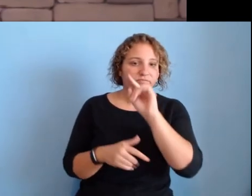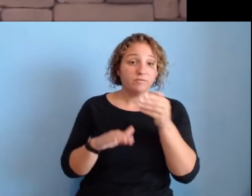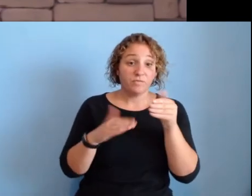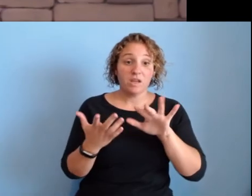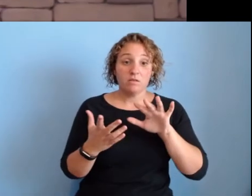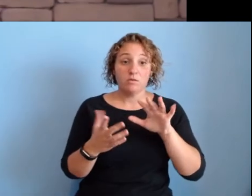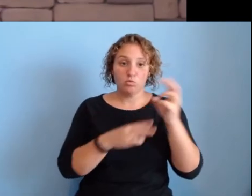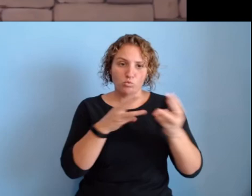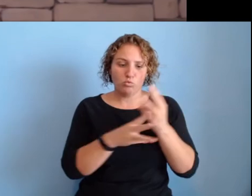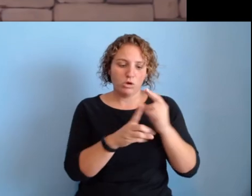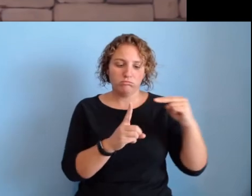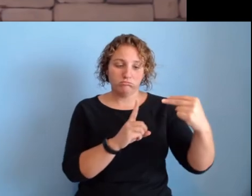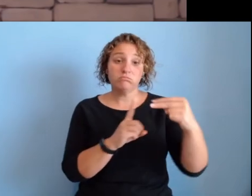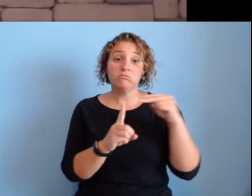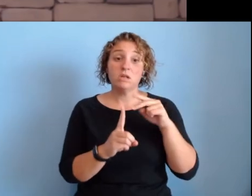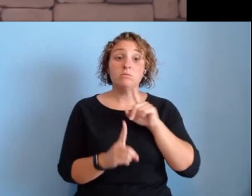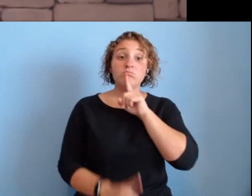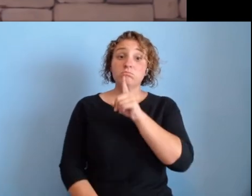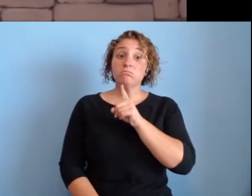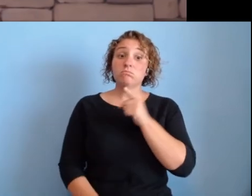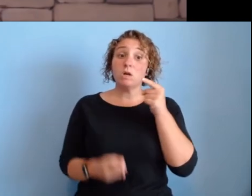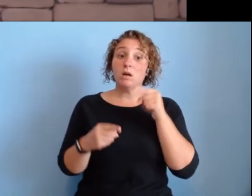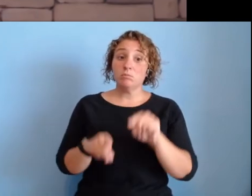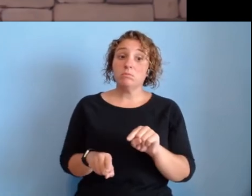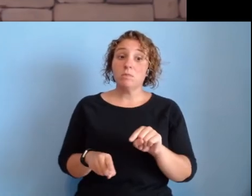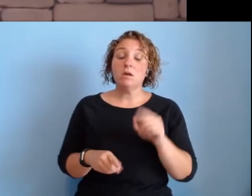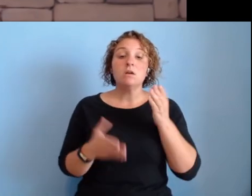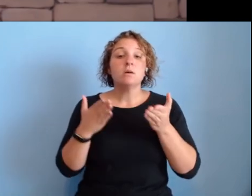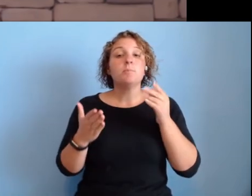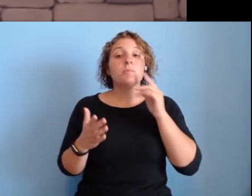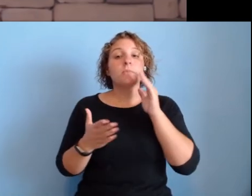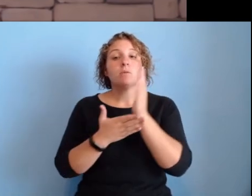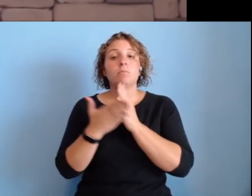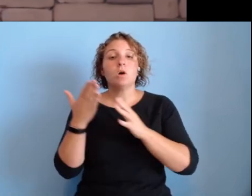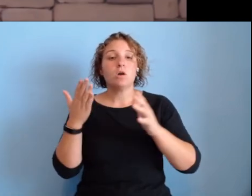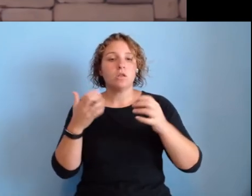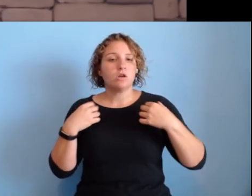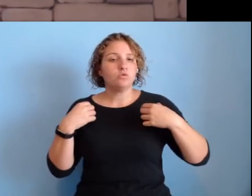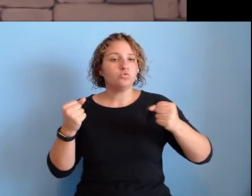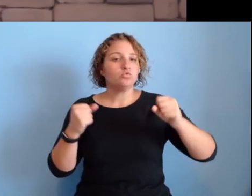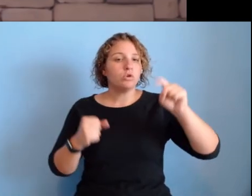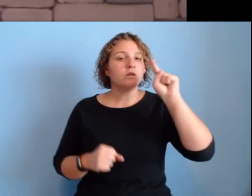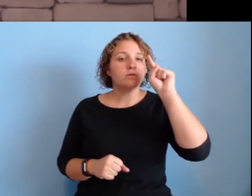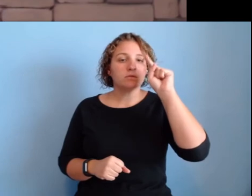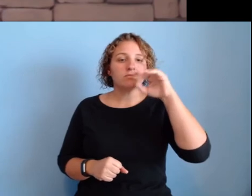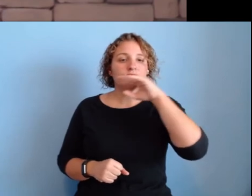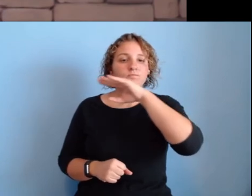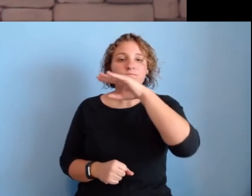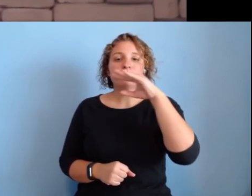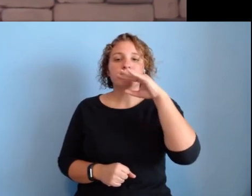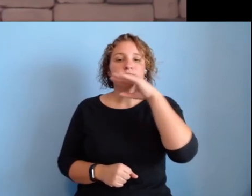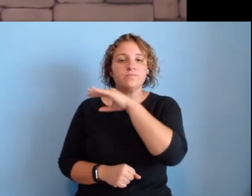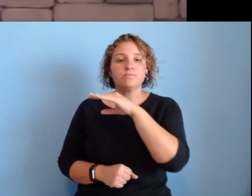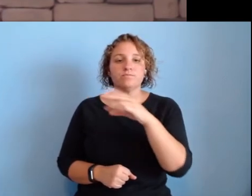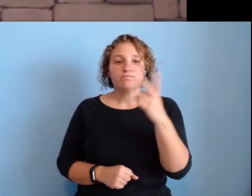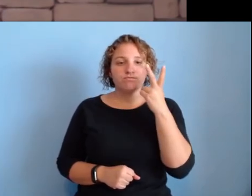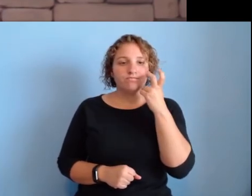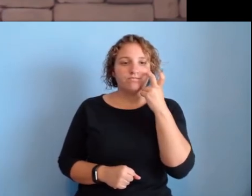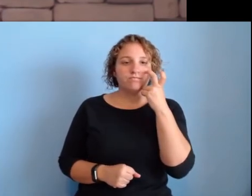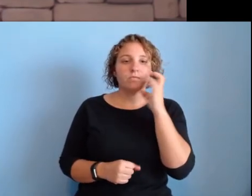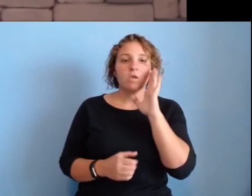genuine. And that may well be part of that strong delusion or deception that will be coming to this world to